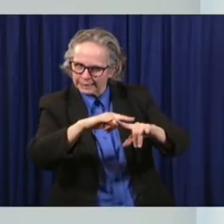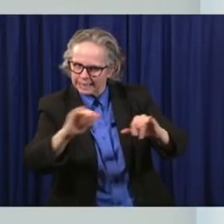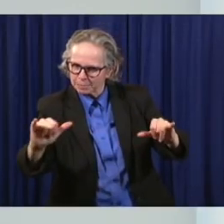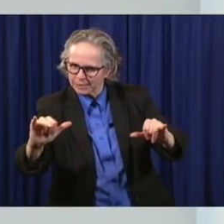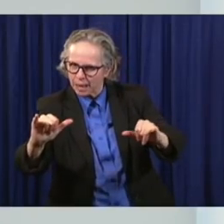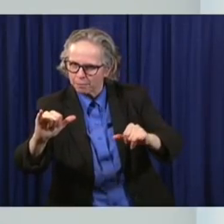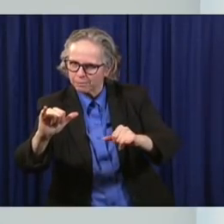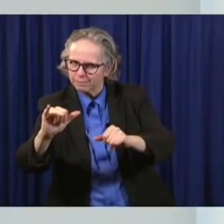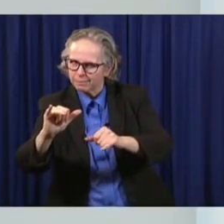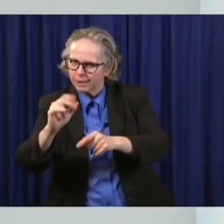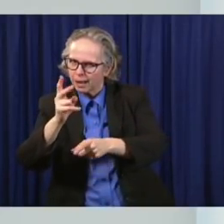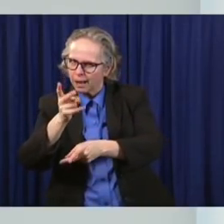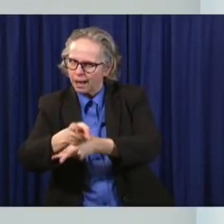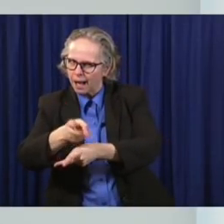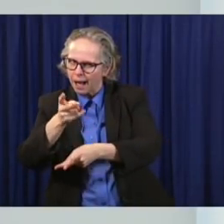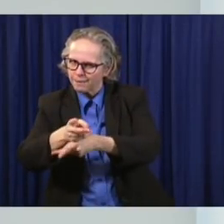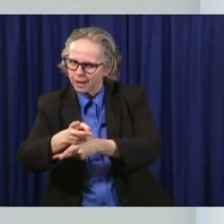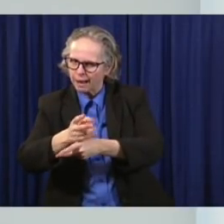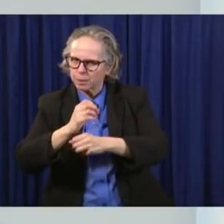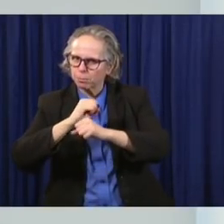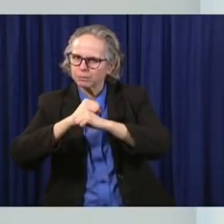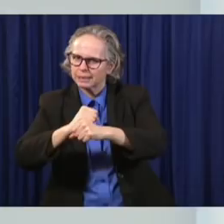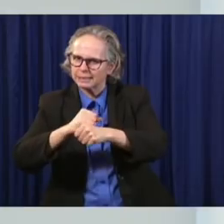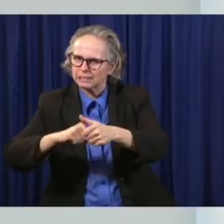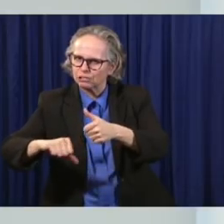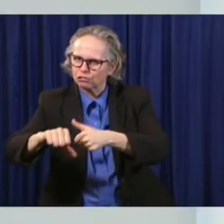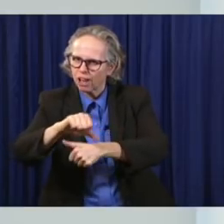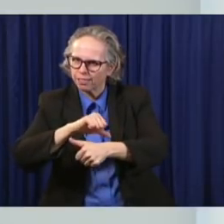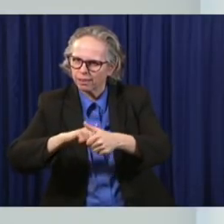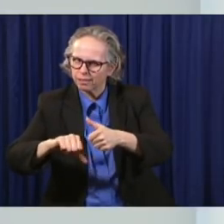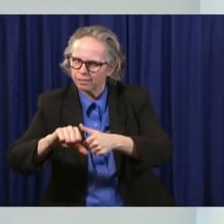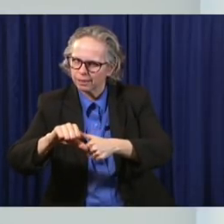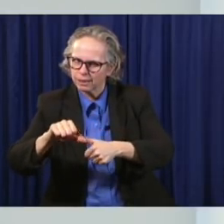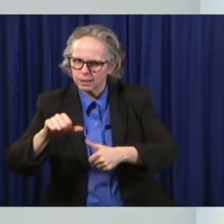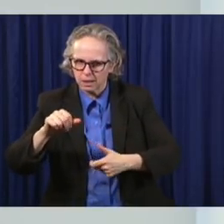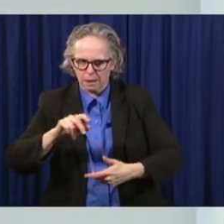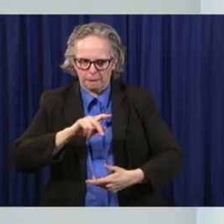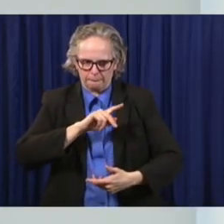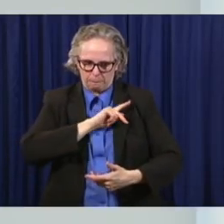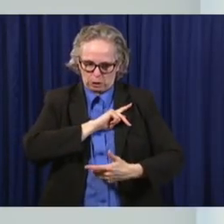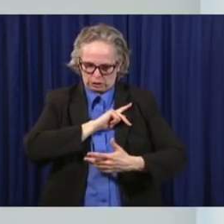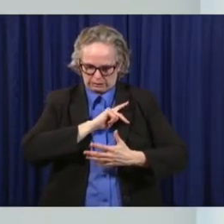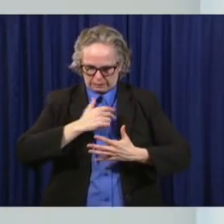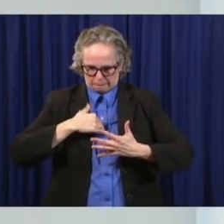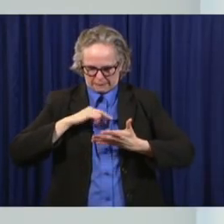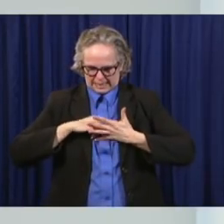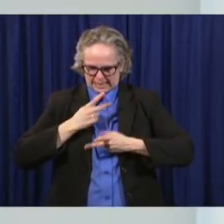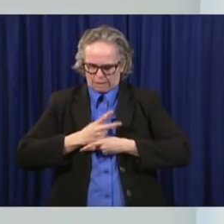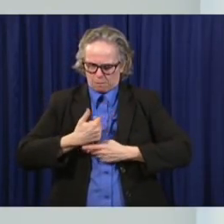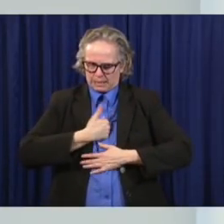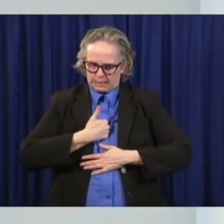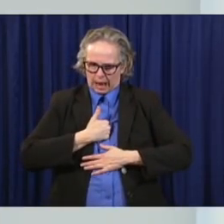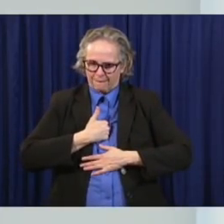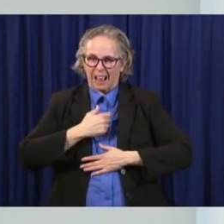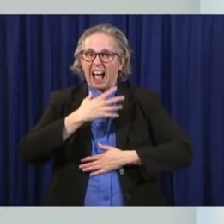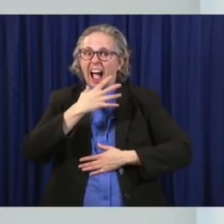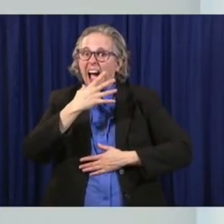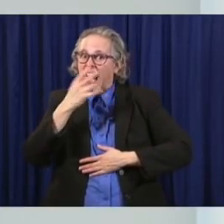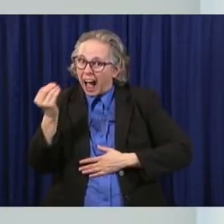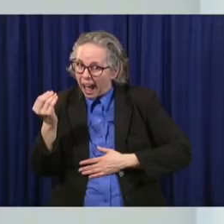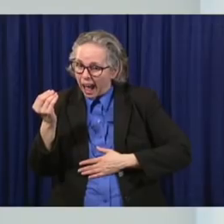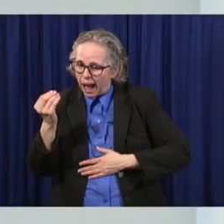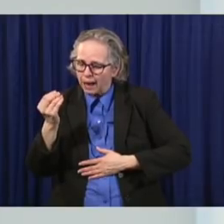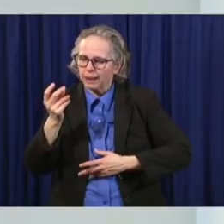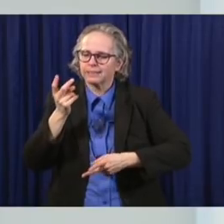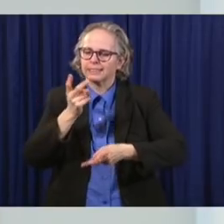other, both personally vigilant and collectively vigilant, so that we don't see an increase of the spread